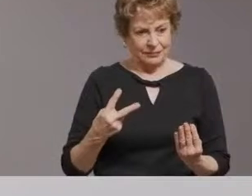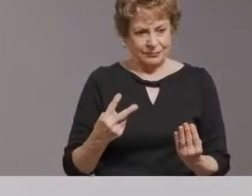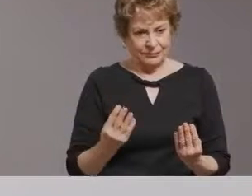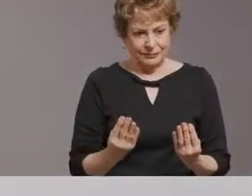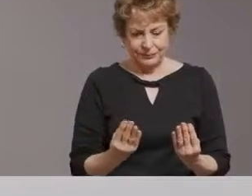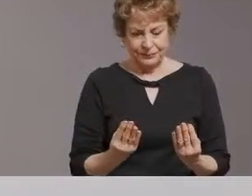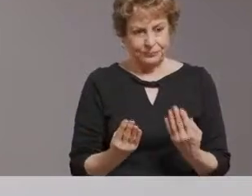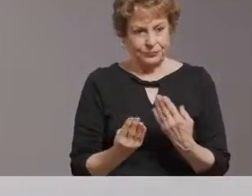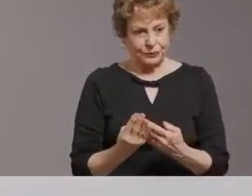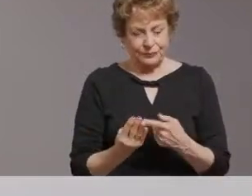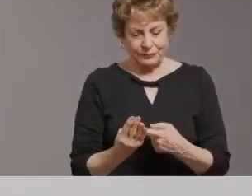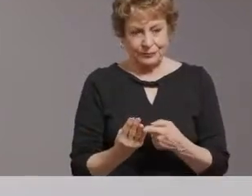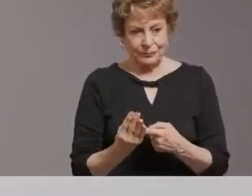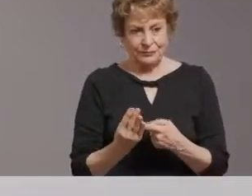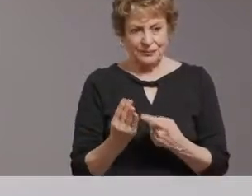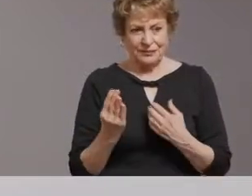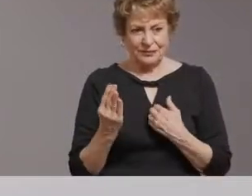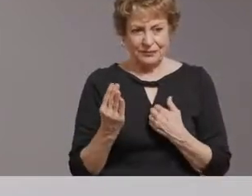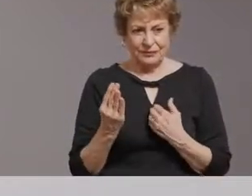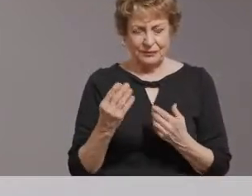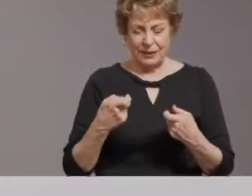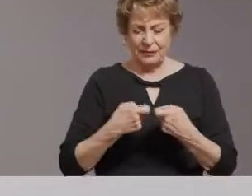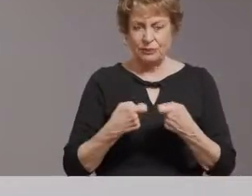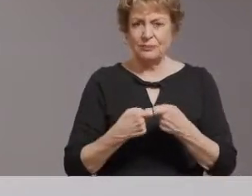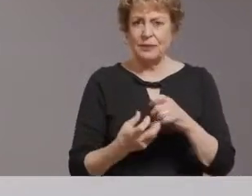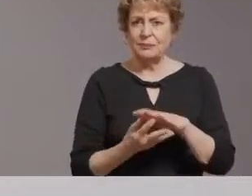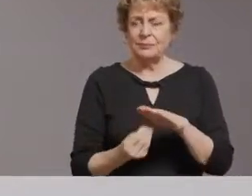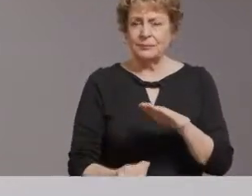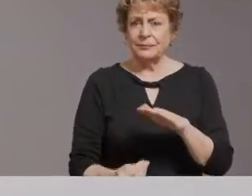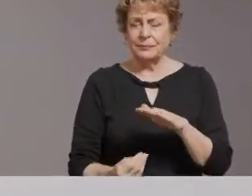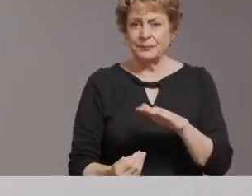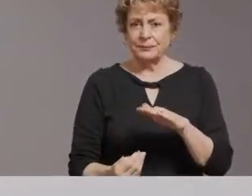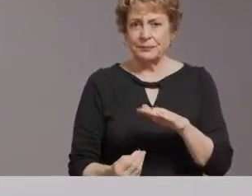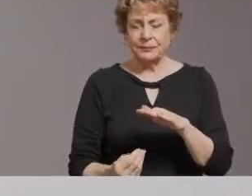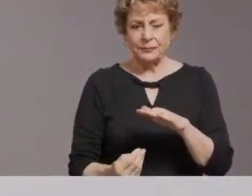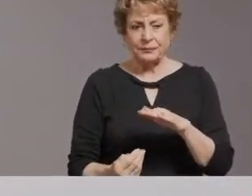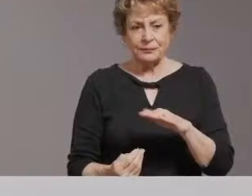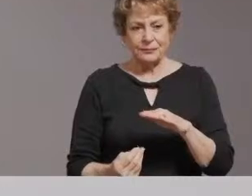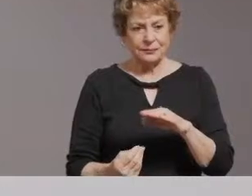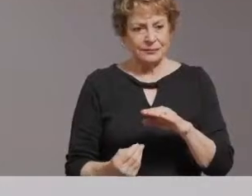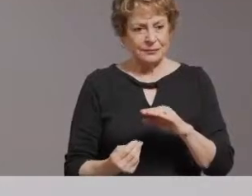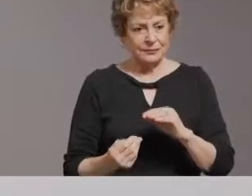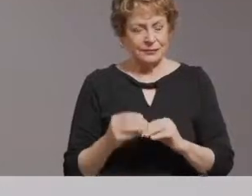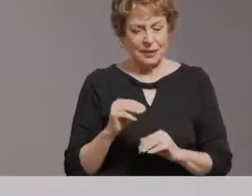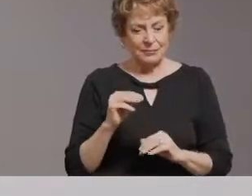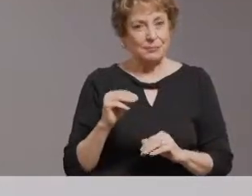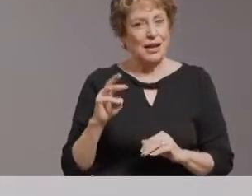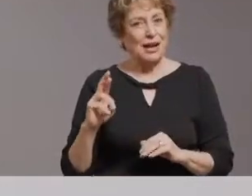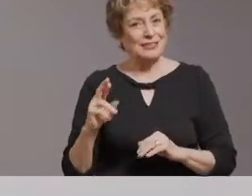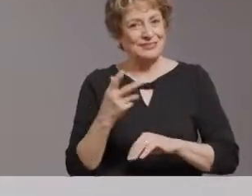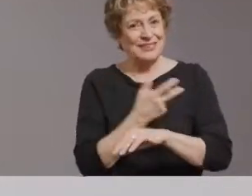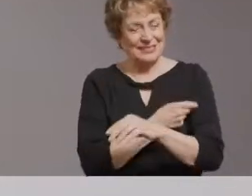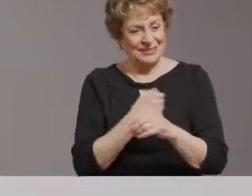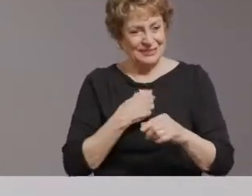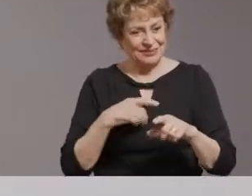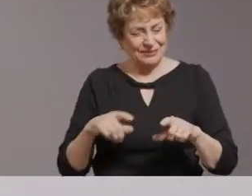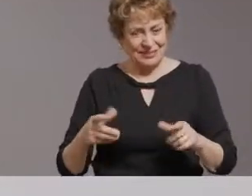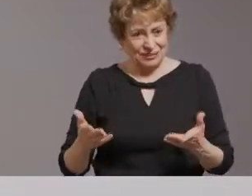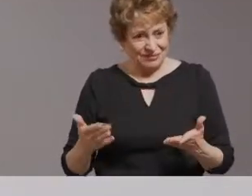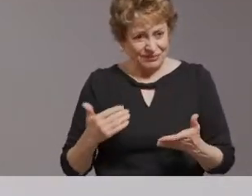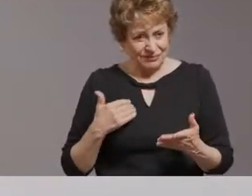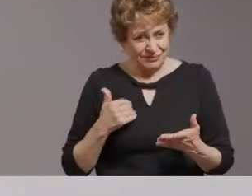nice to have an electronic format of some of that, but we're not looking here at the department as making